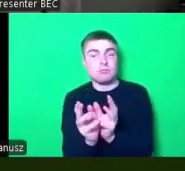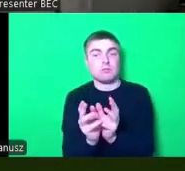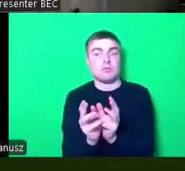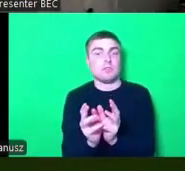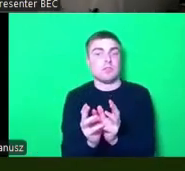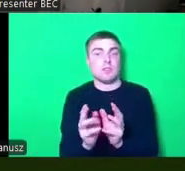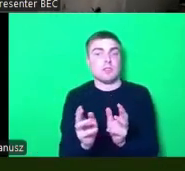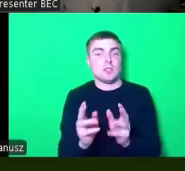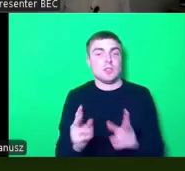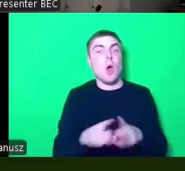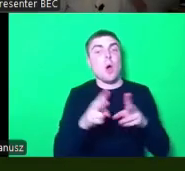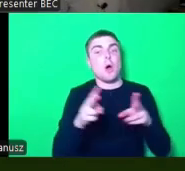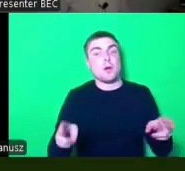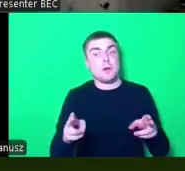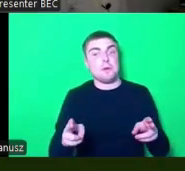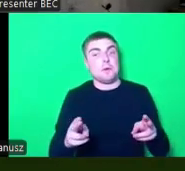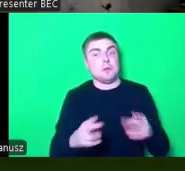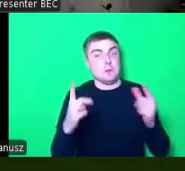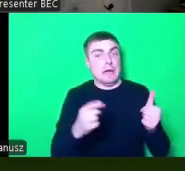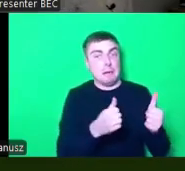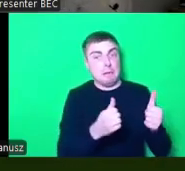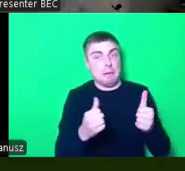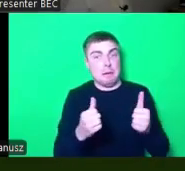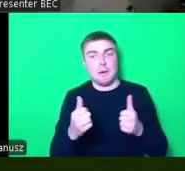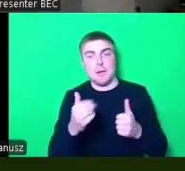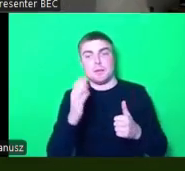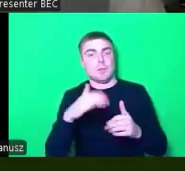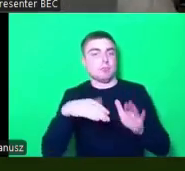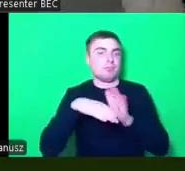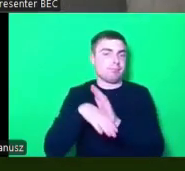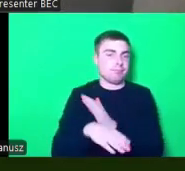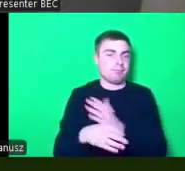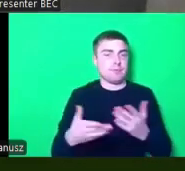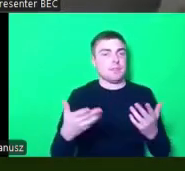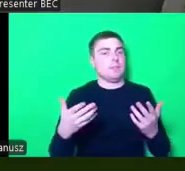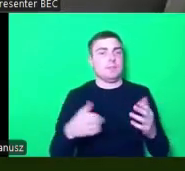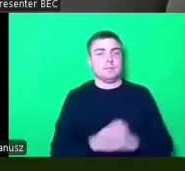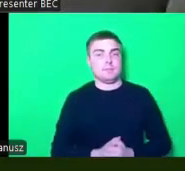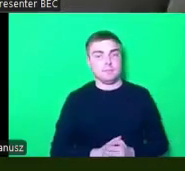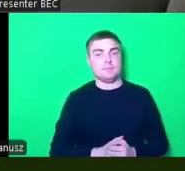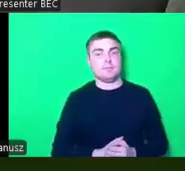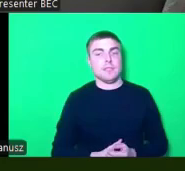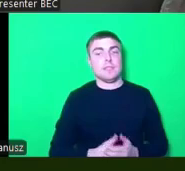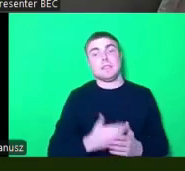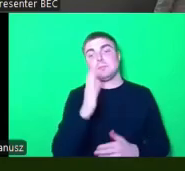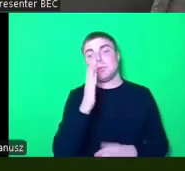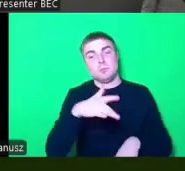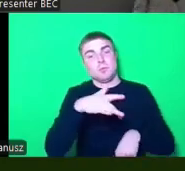situation without forest. So what are the consequences of that? Of course, the productivity for our